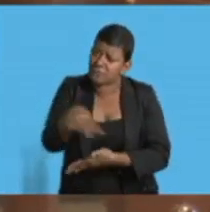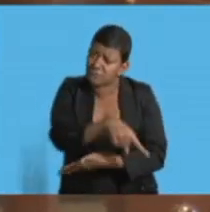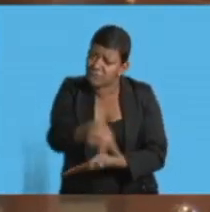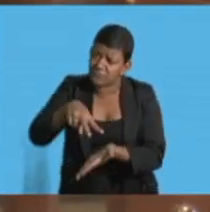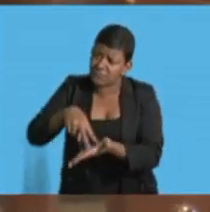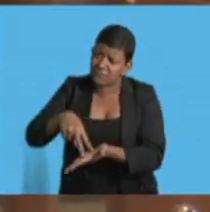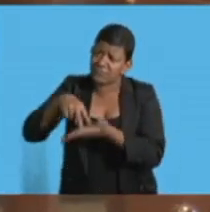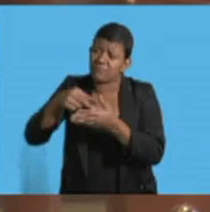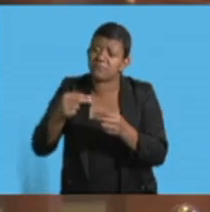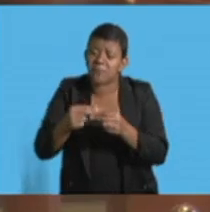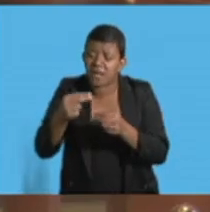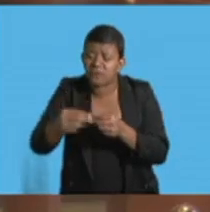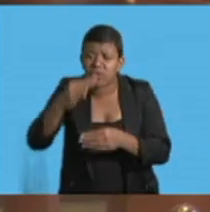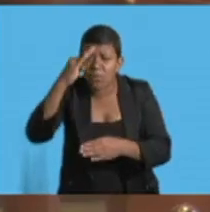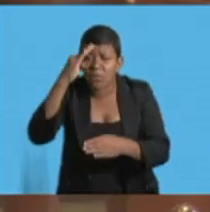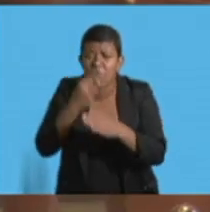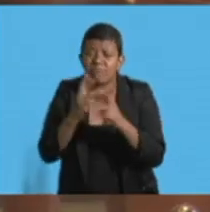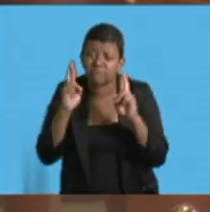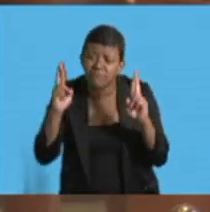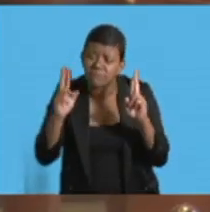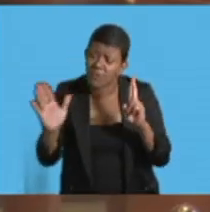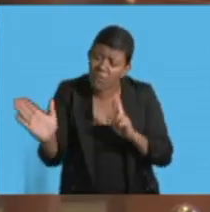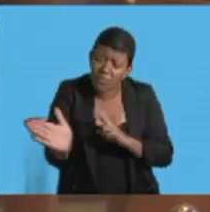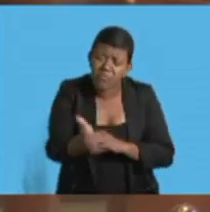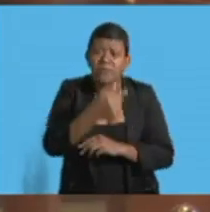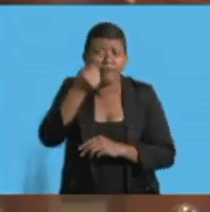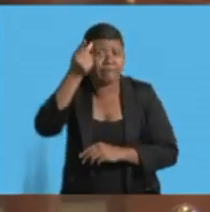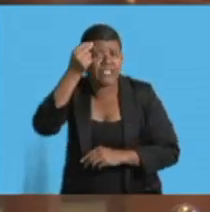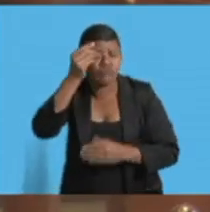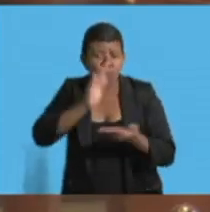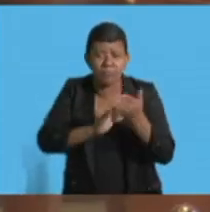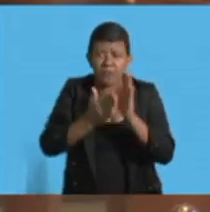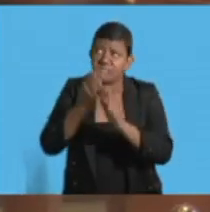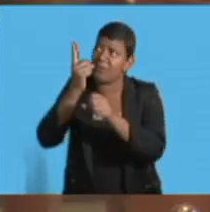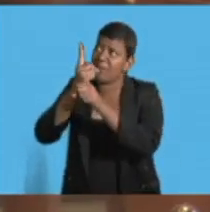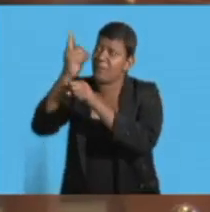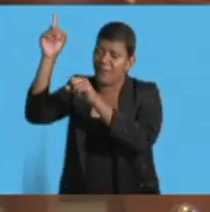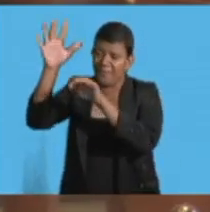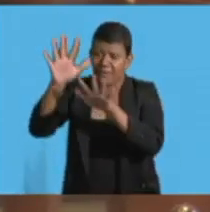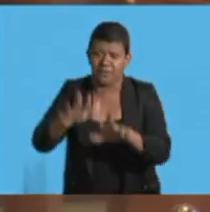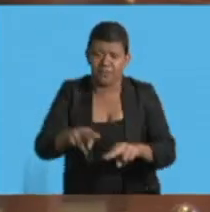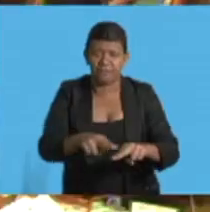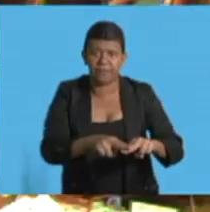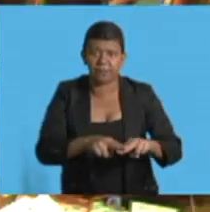the seed of hope in all Fiji families. And may God bless Fiji. Thank you.